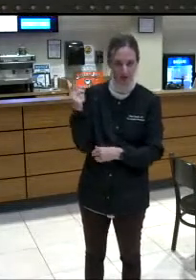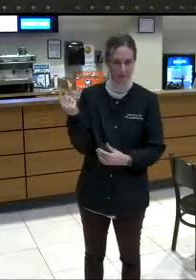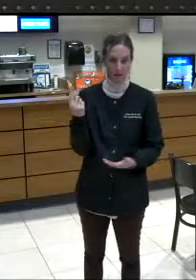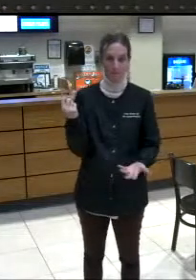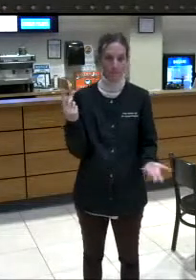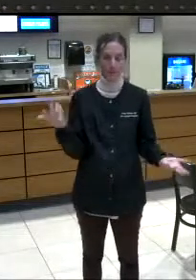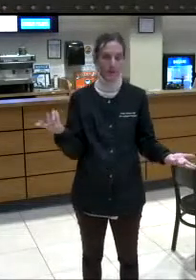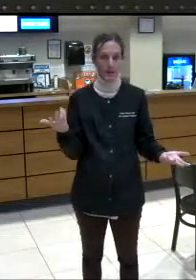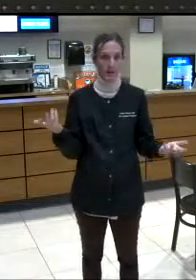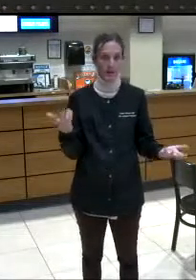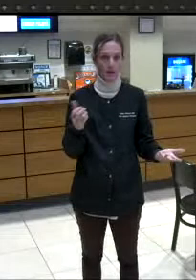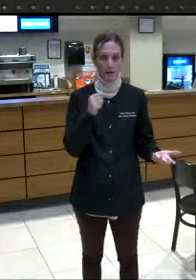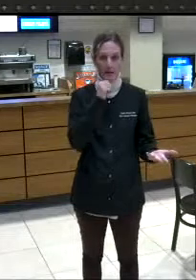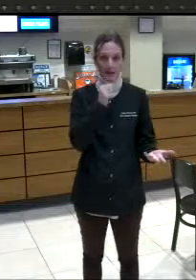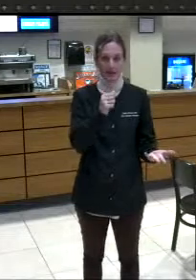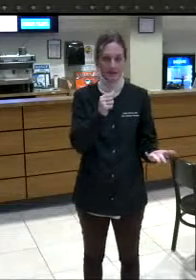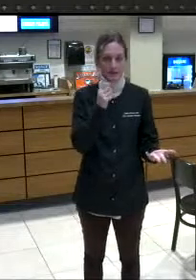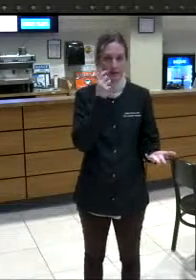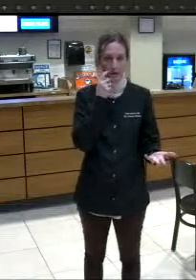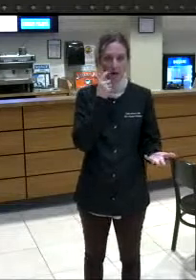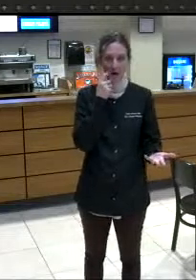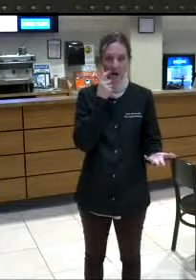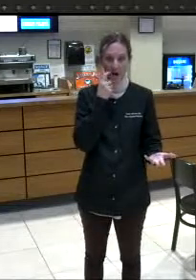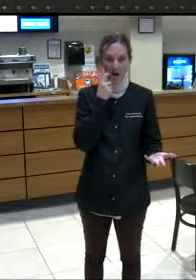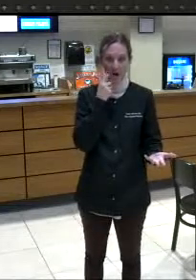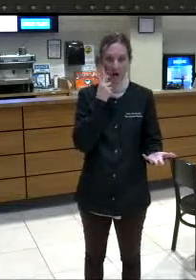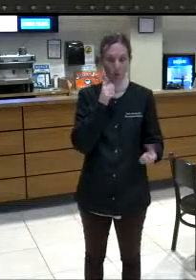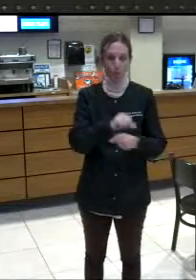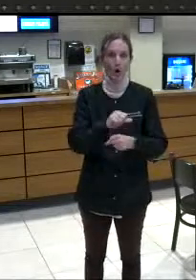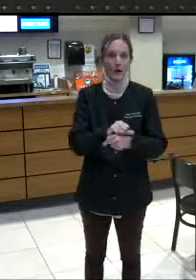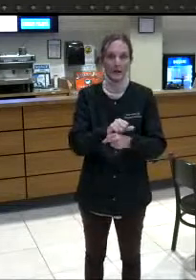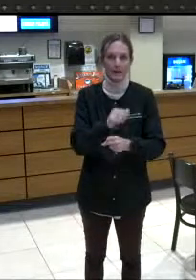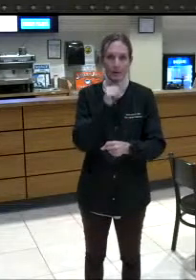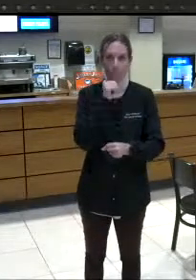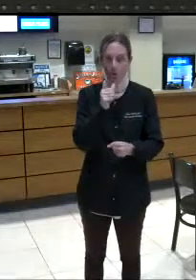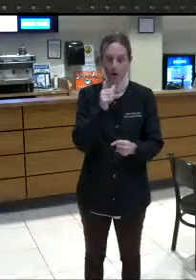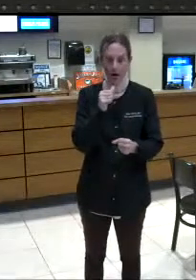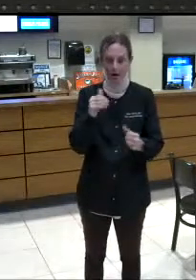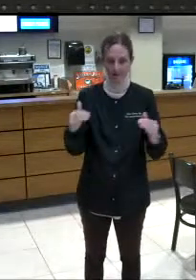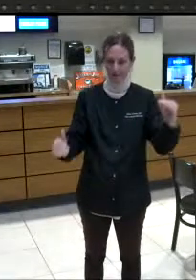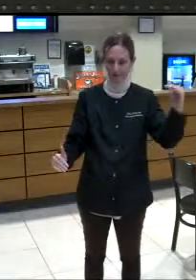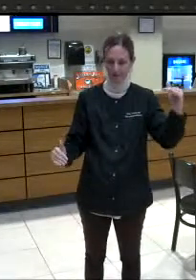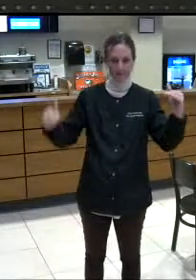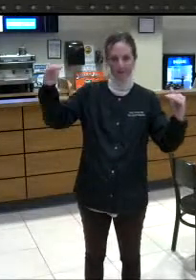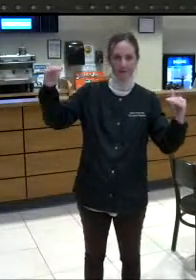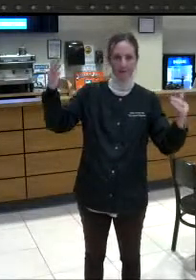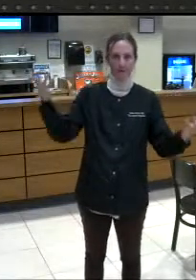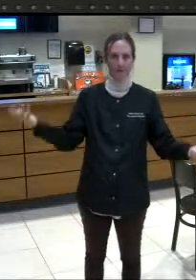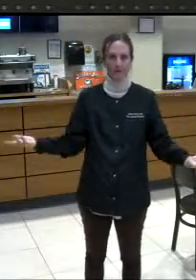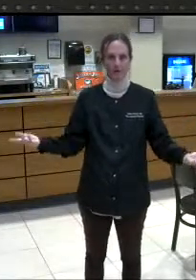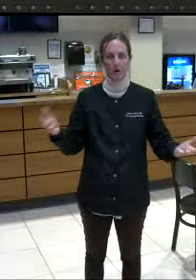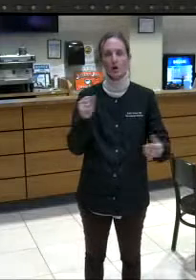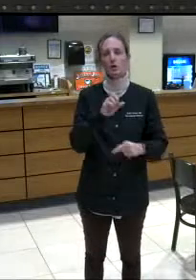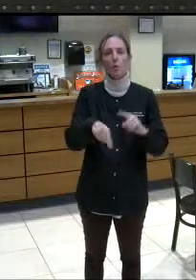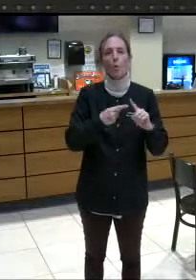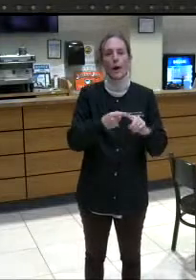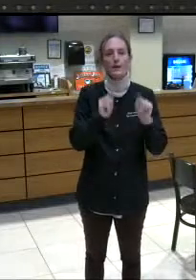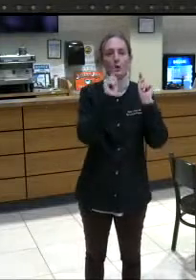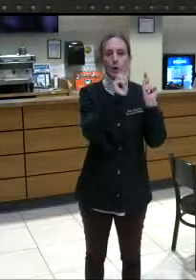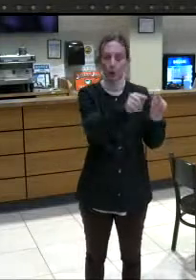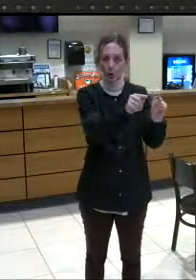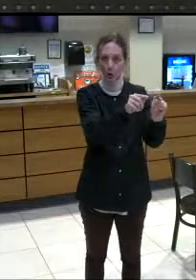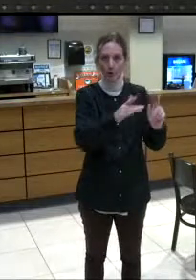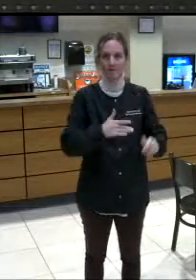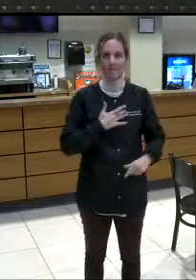something is not getting us where we need to be. At what point do you